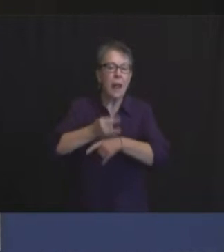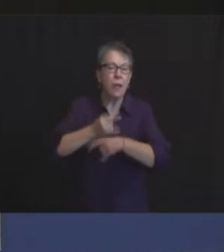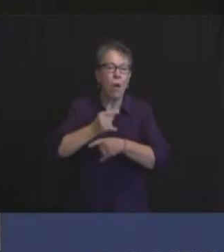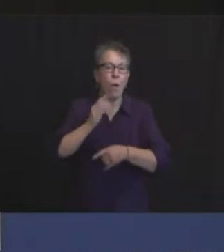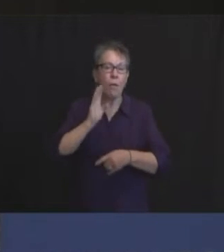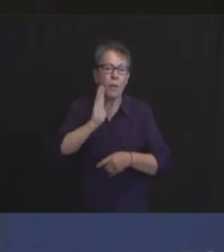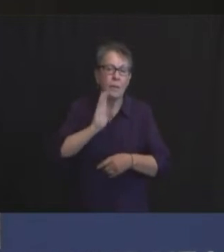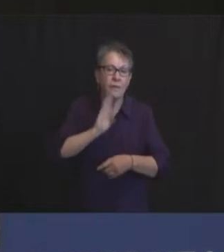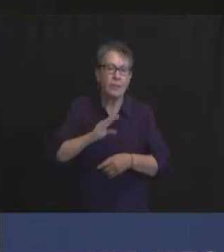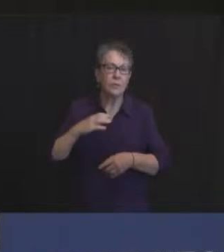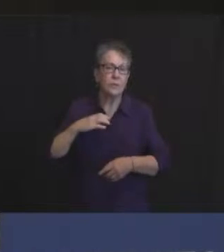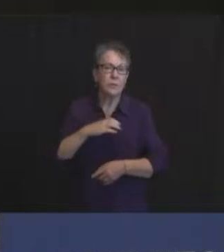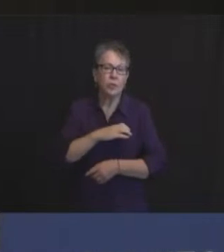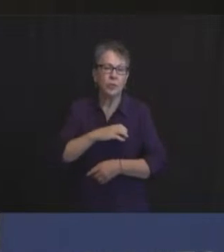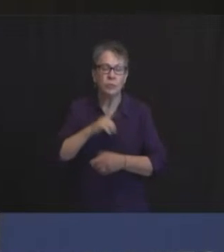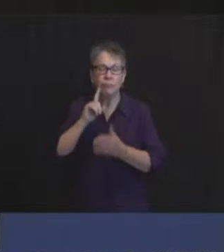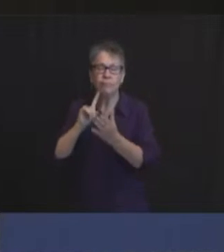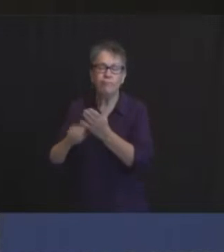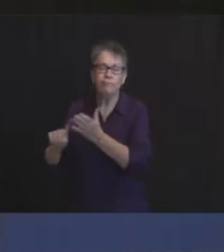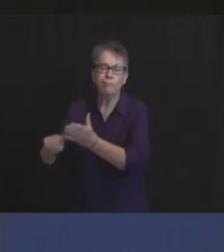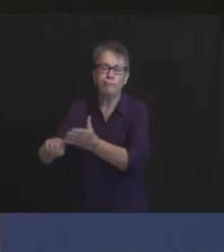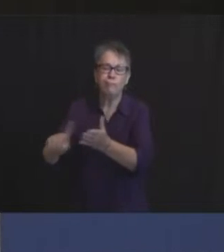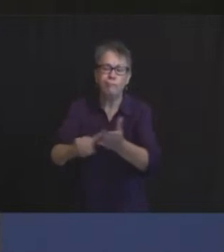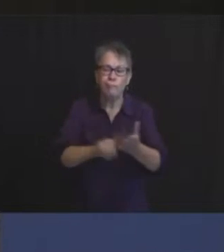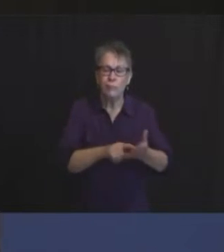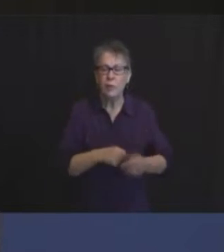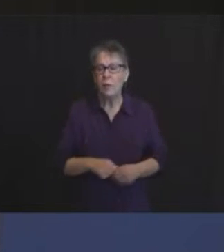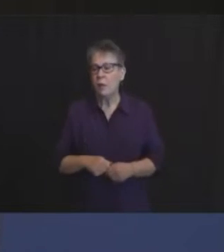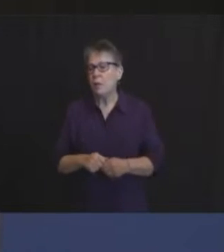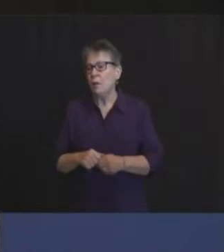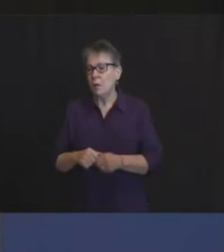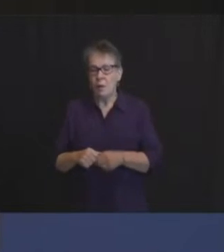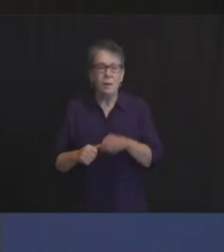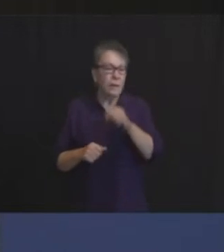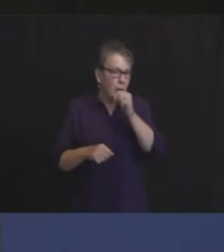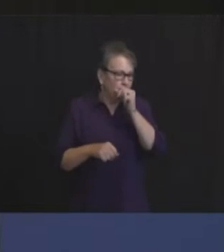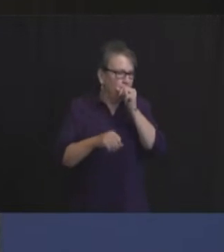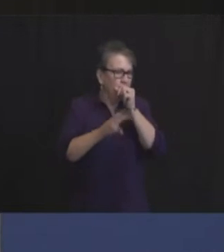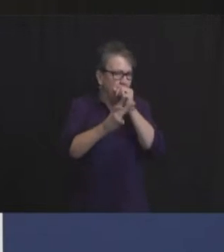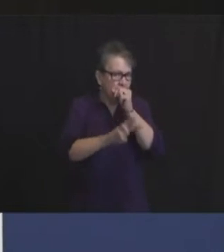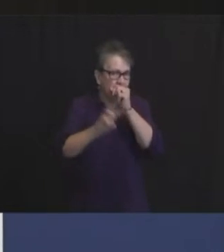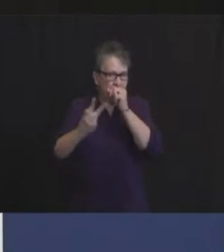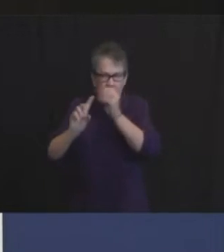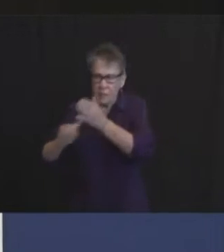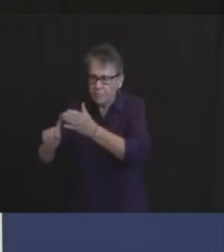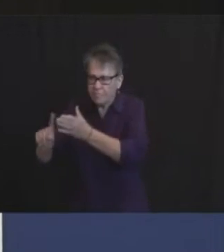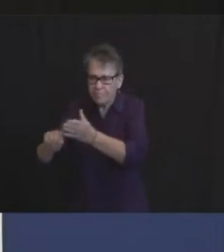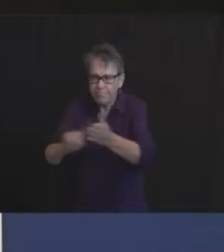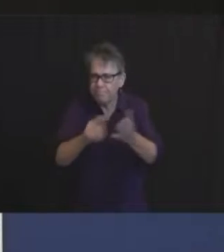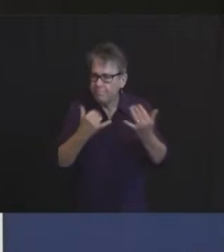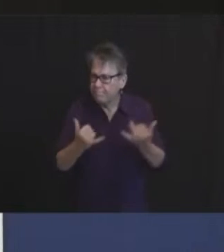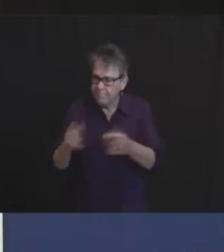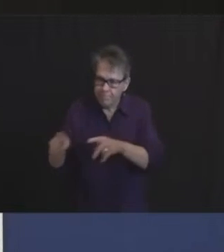establishments. On Saturday, ABC did 16 compliance inspections and cited